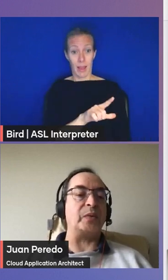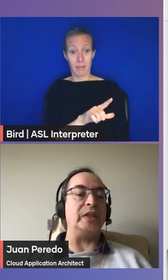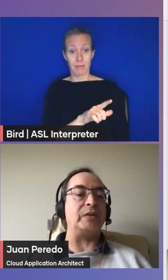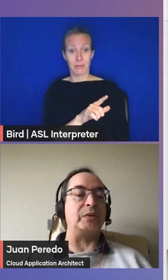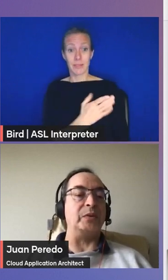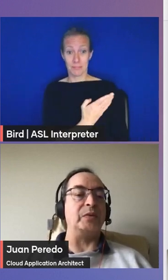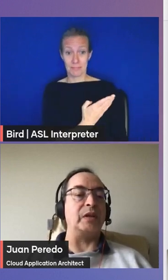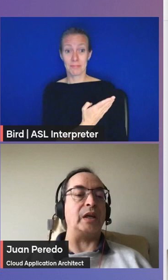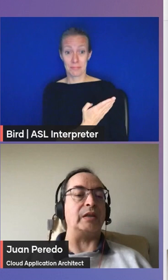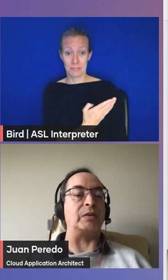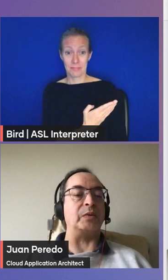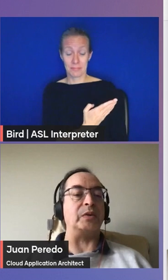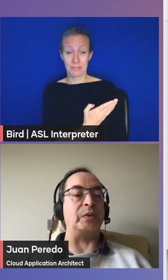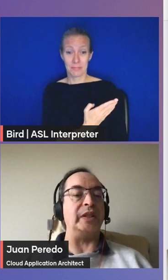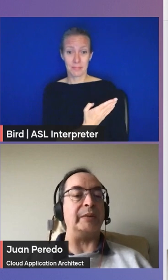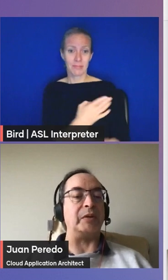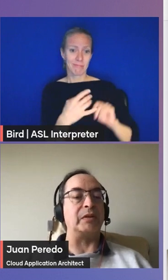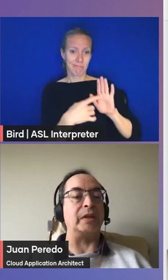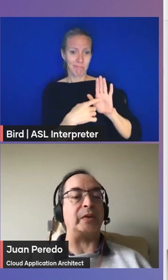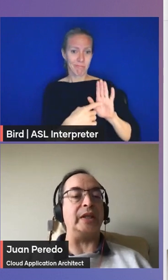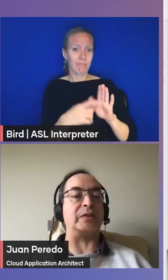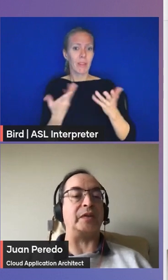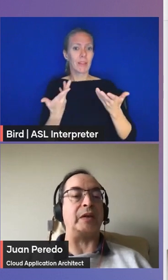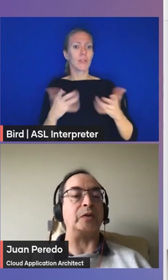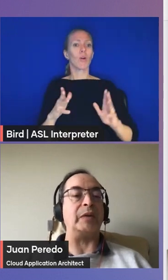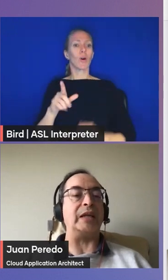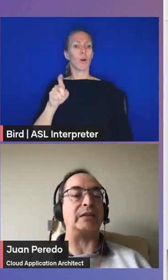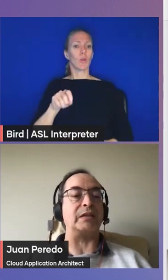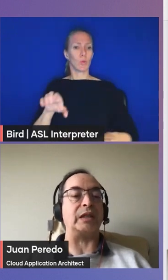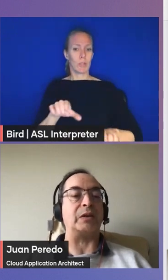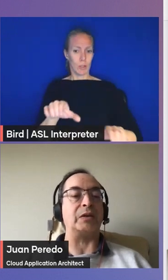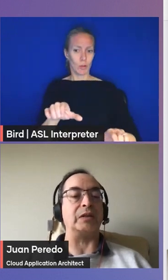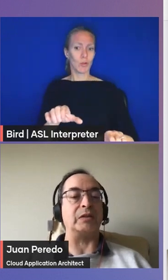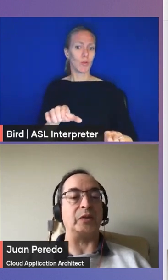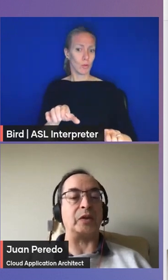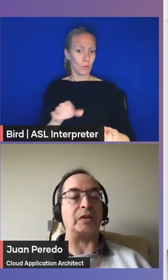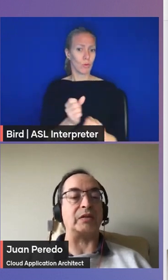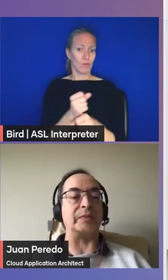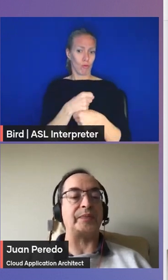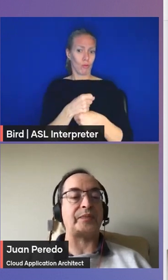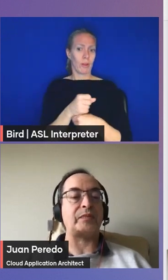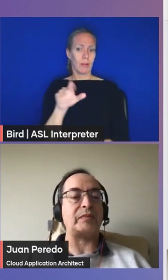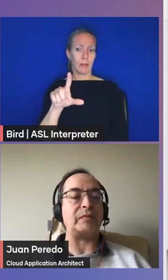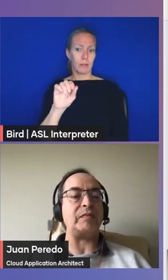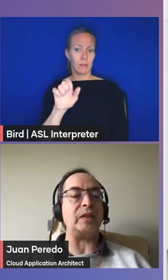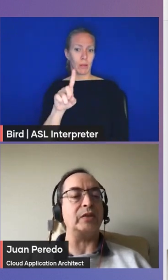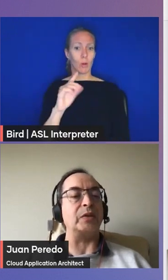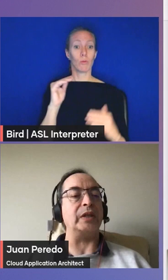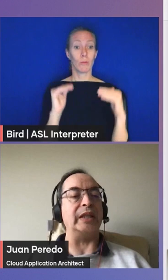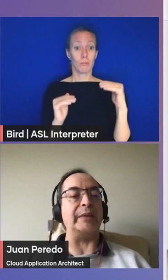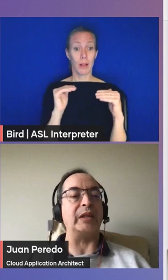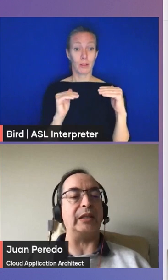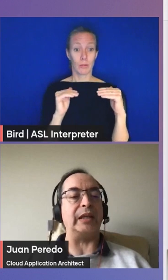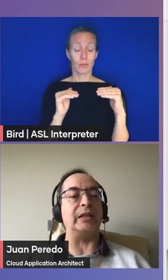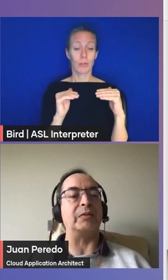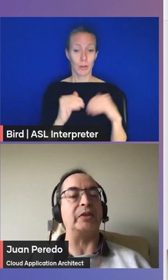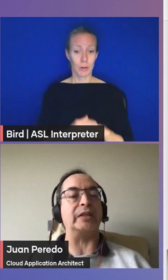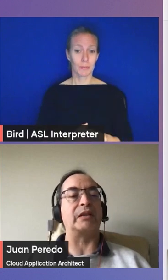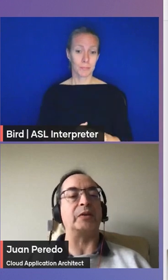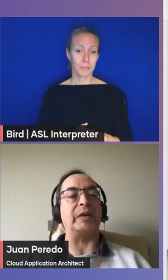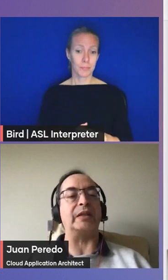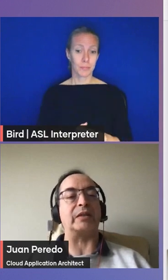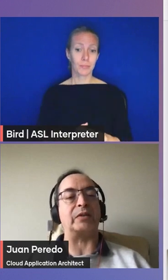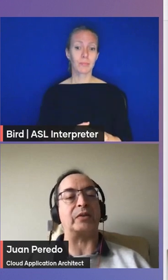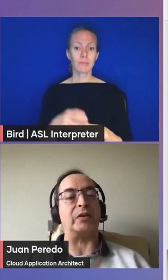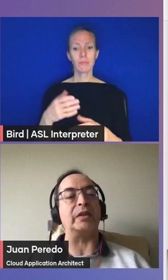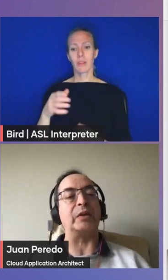is all we need to do to enable the creation of a load balancer on your cluster. So enable AWS